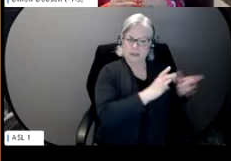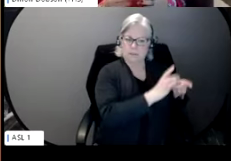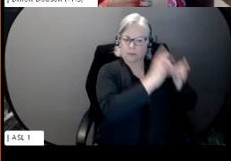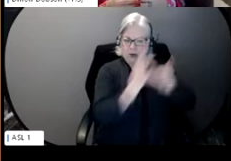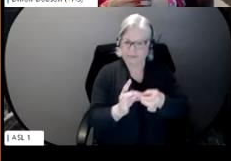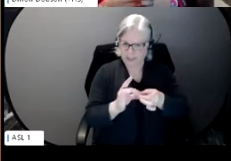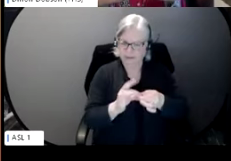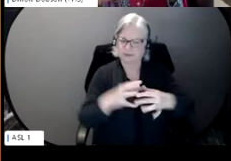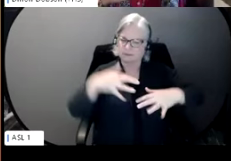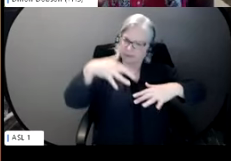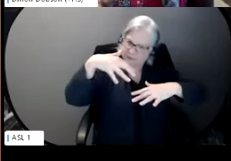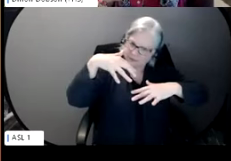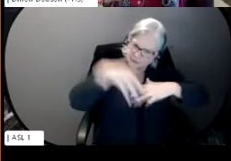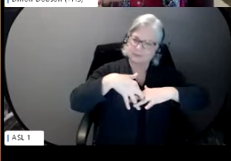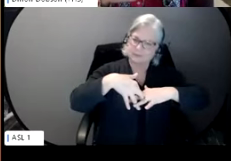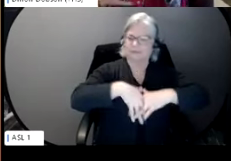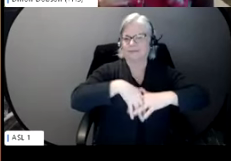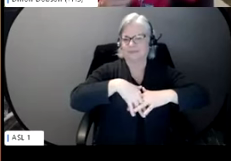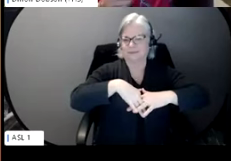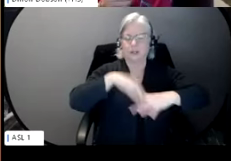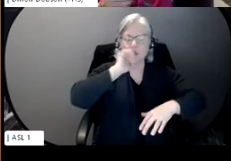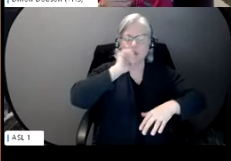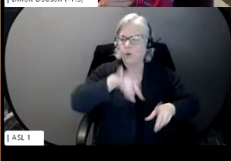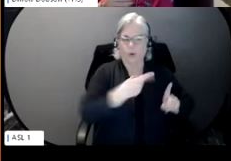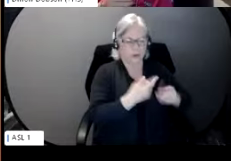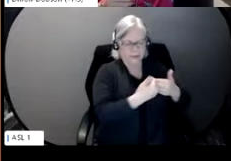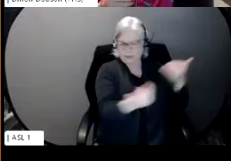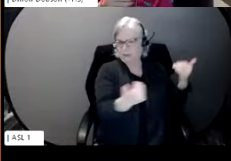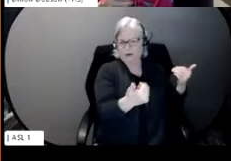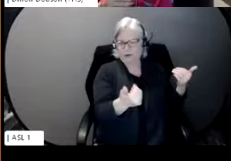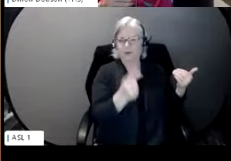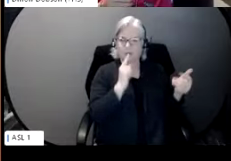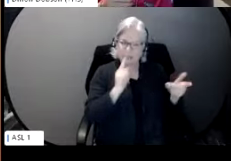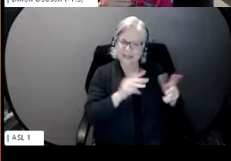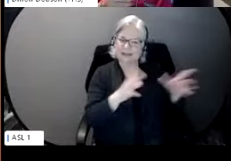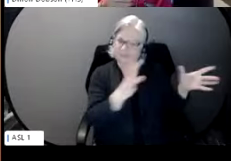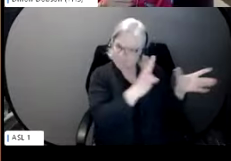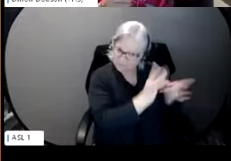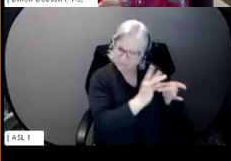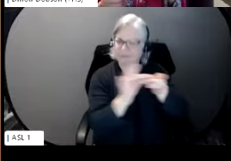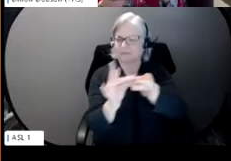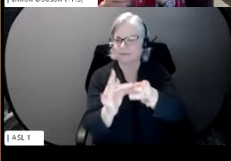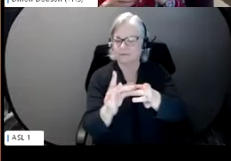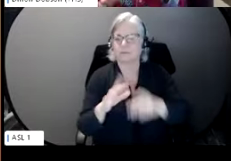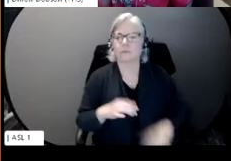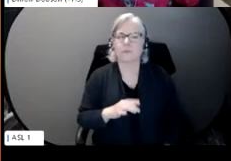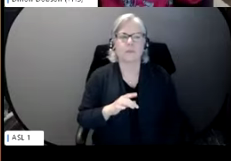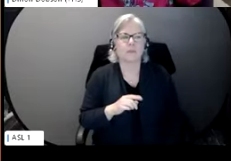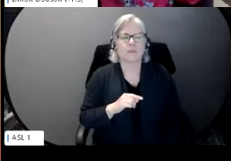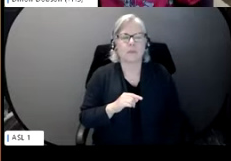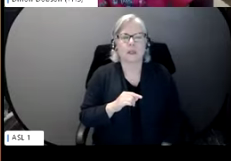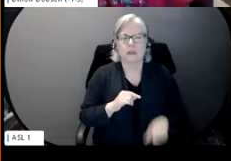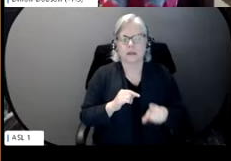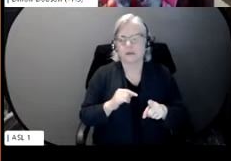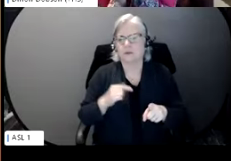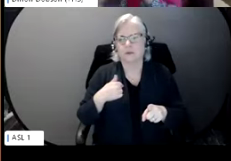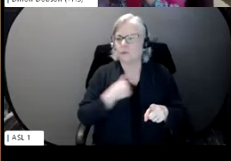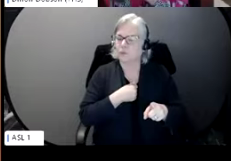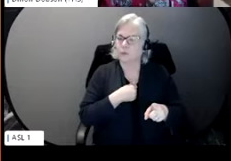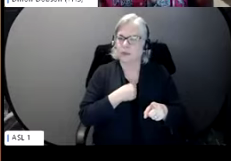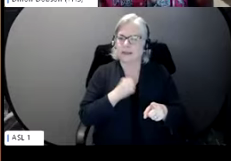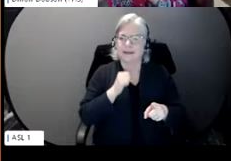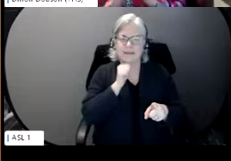that interconnection between the systems. And we haven't done a great job of being able to help our